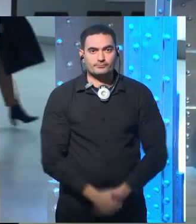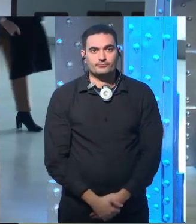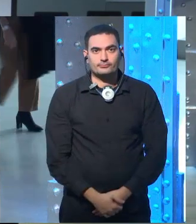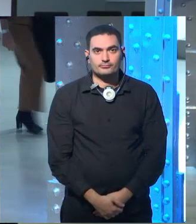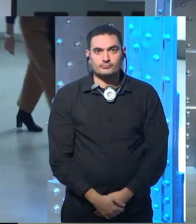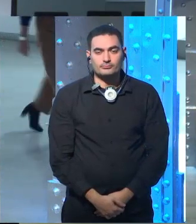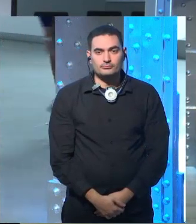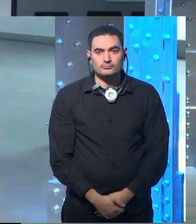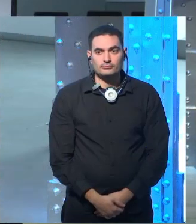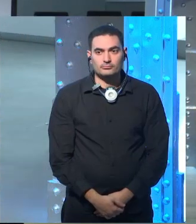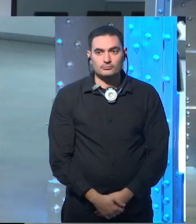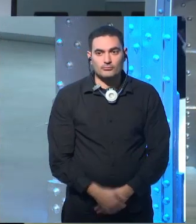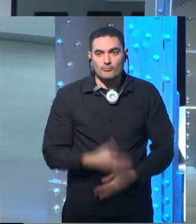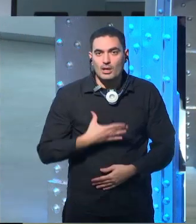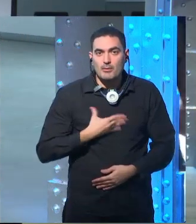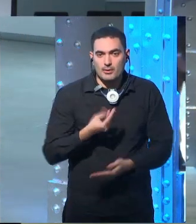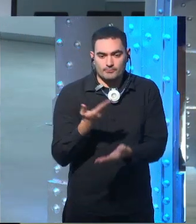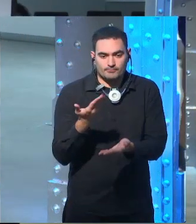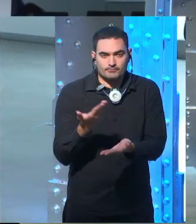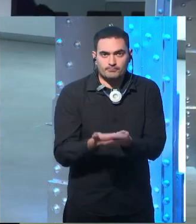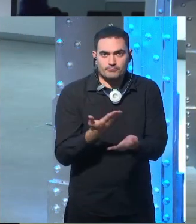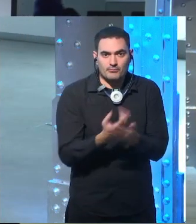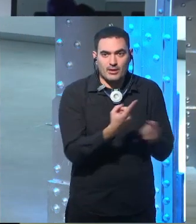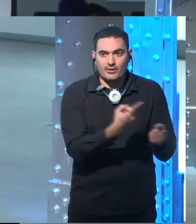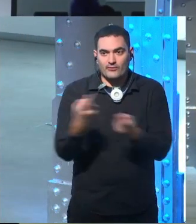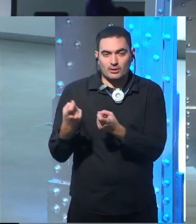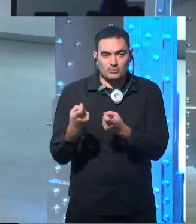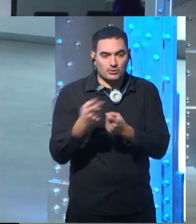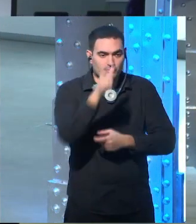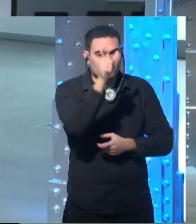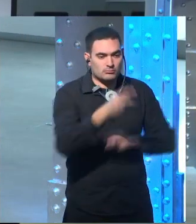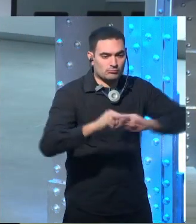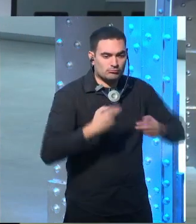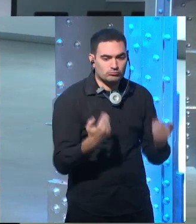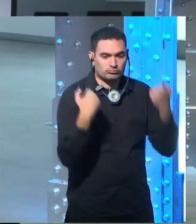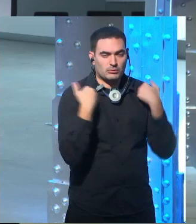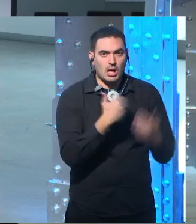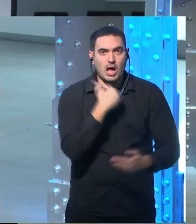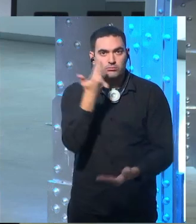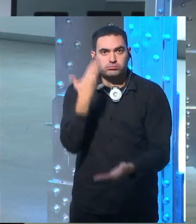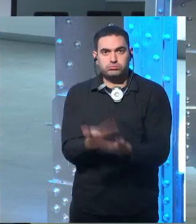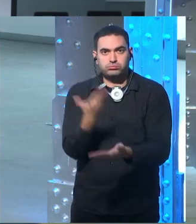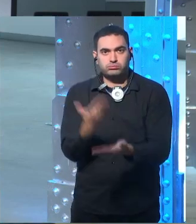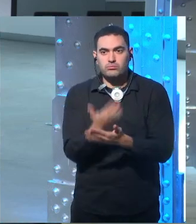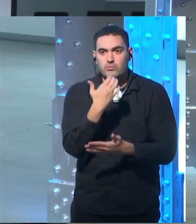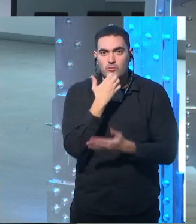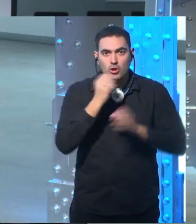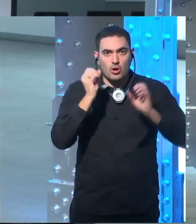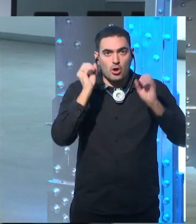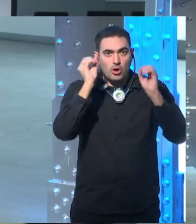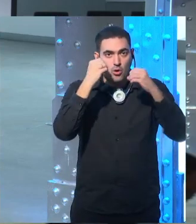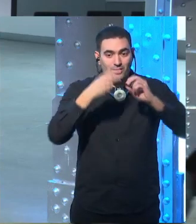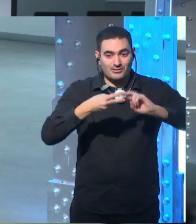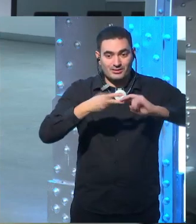a certified translator. So unless we certify Google Translate, it's not going to substitute for the work